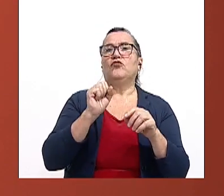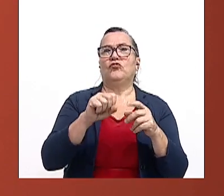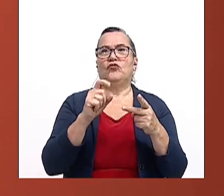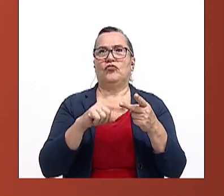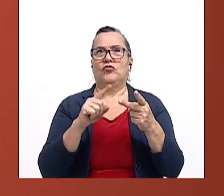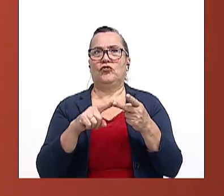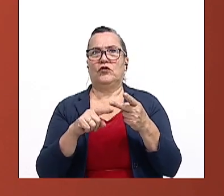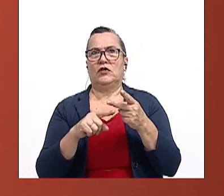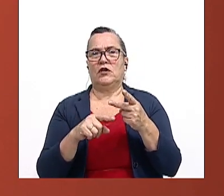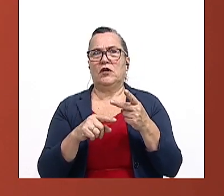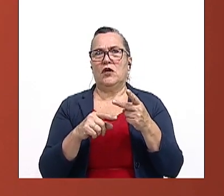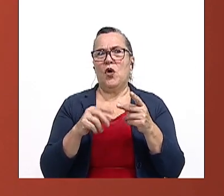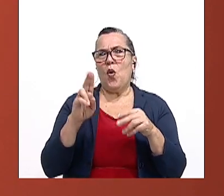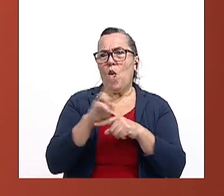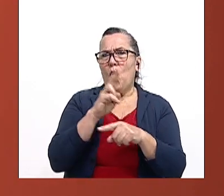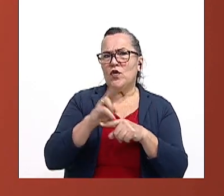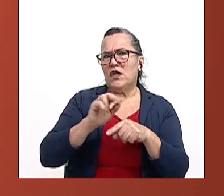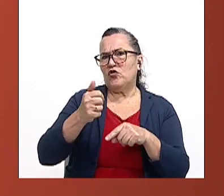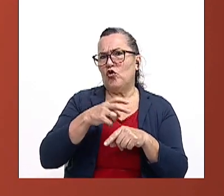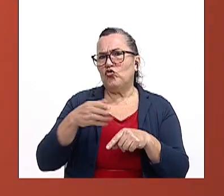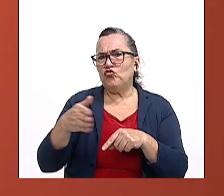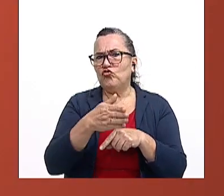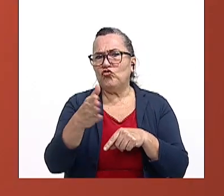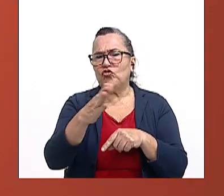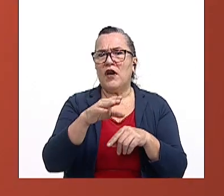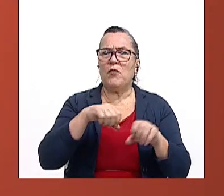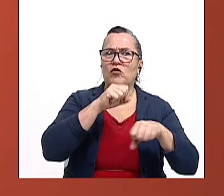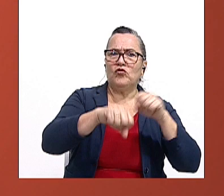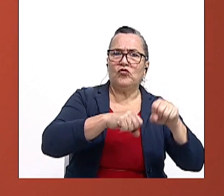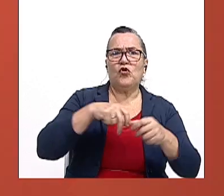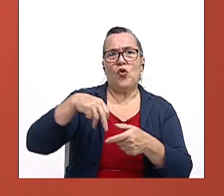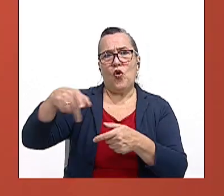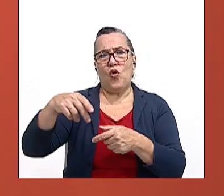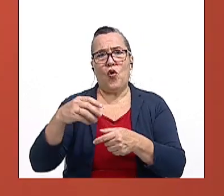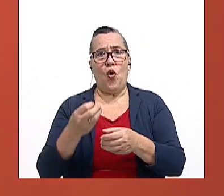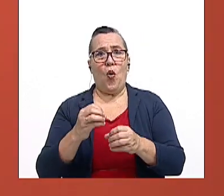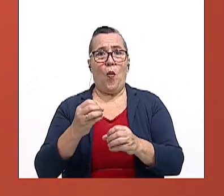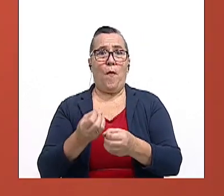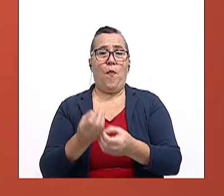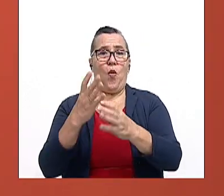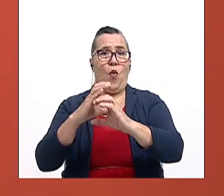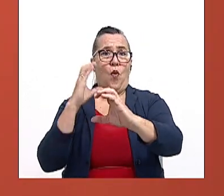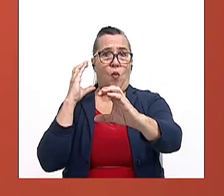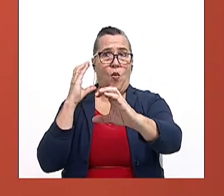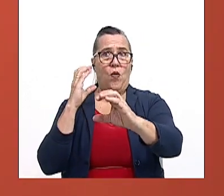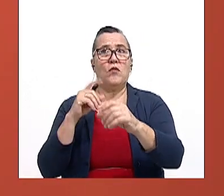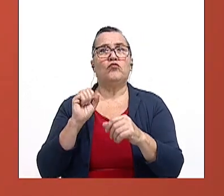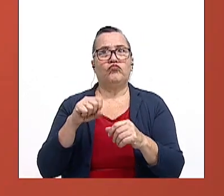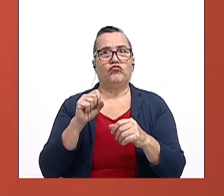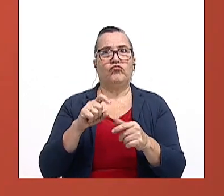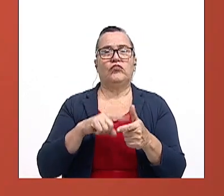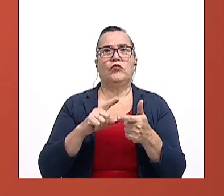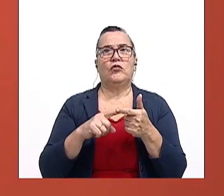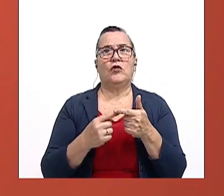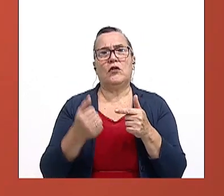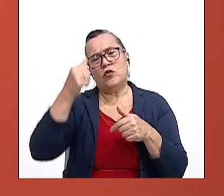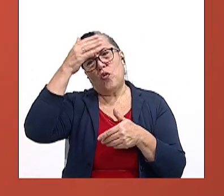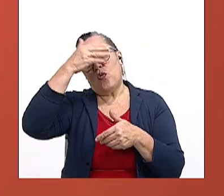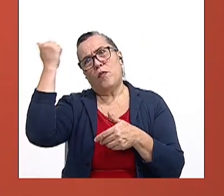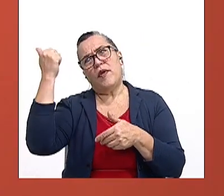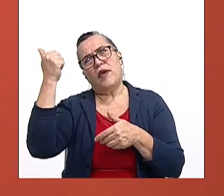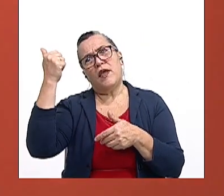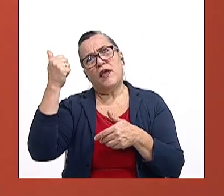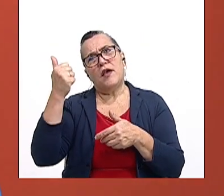of transportation like cycling, walking, or public transport? Do you always forget your reusable bag when